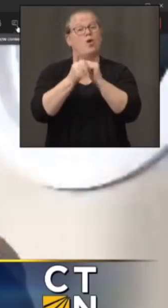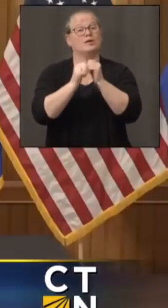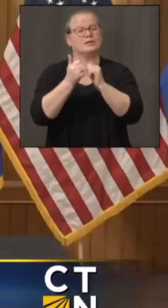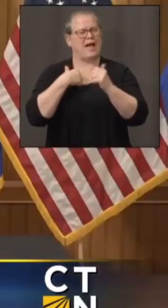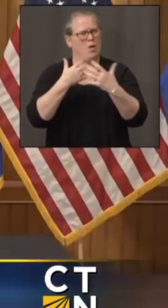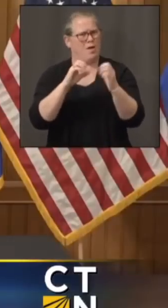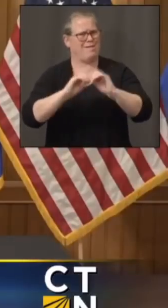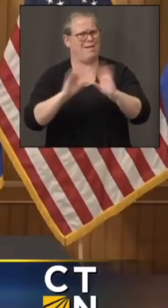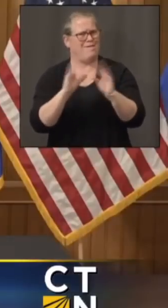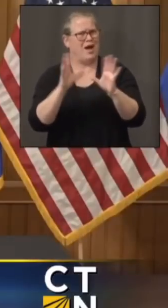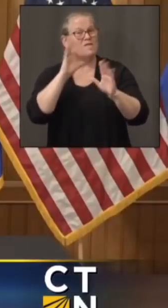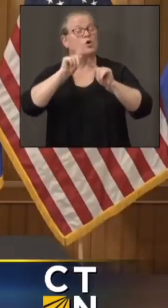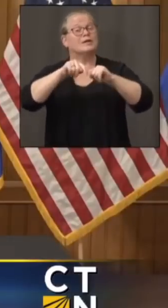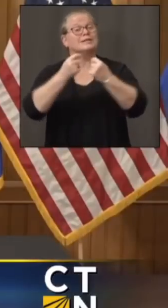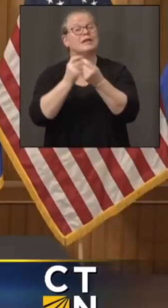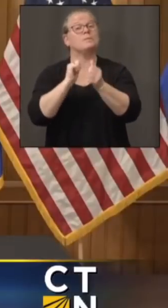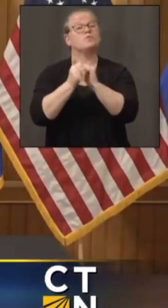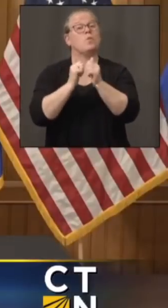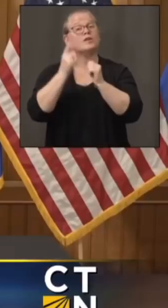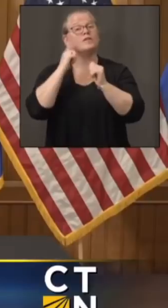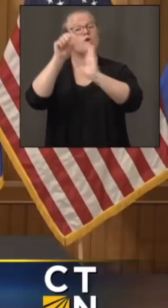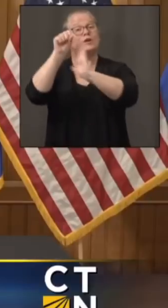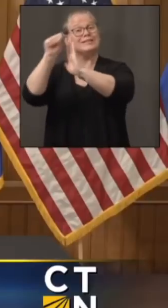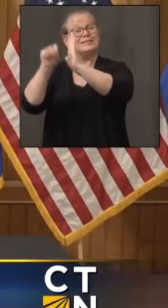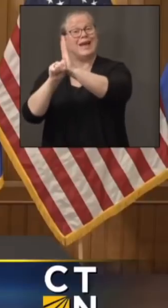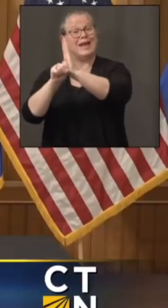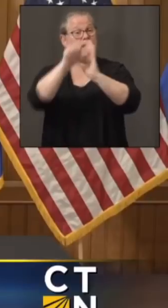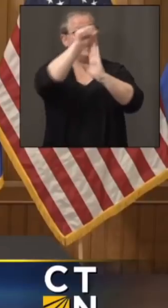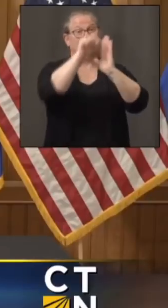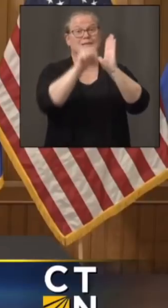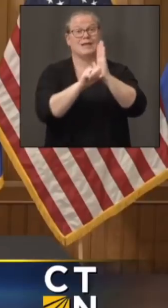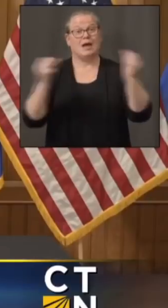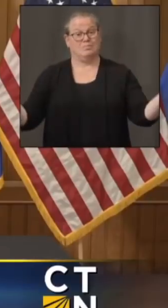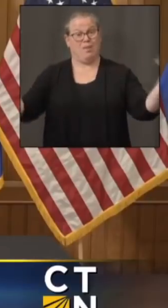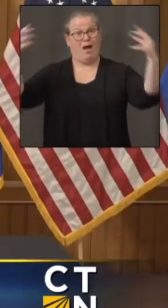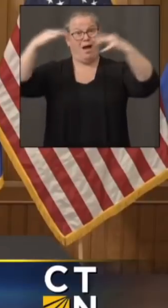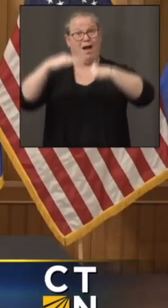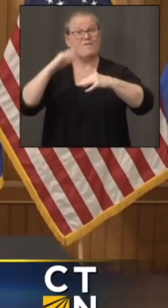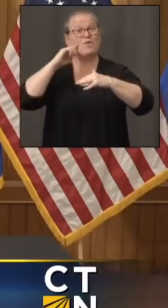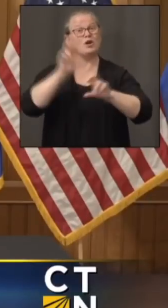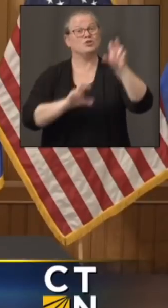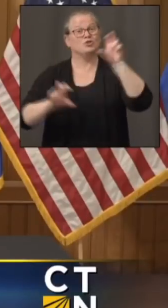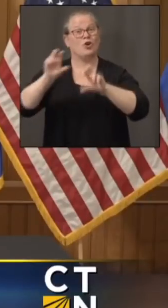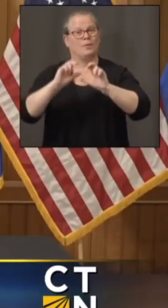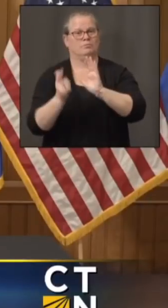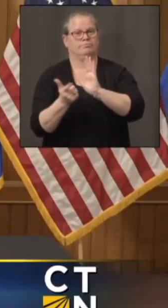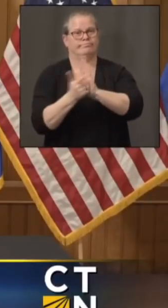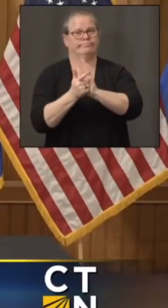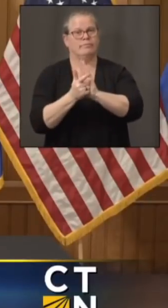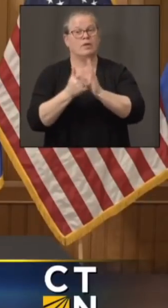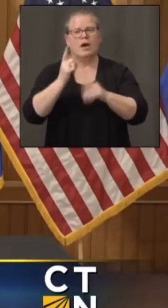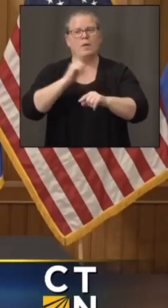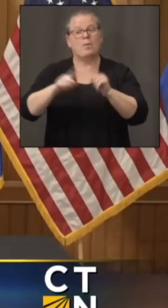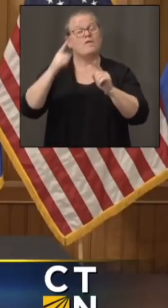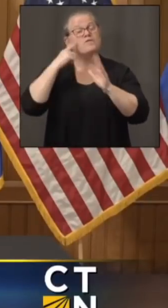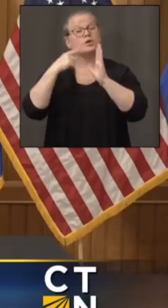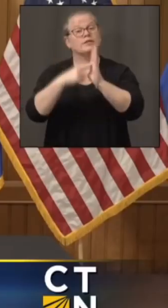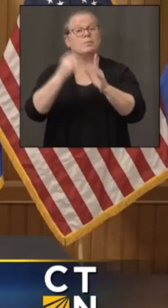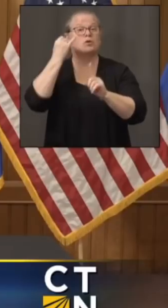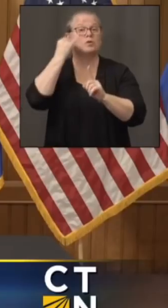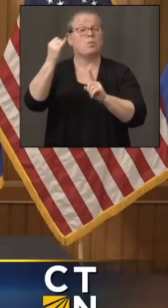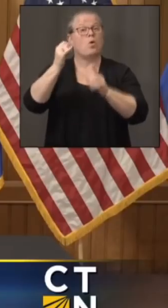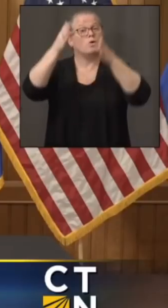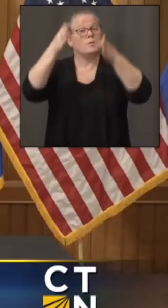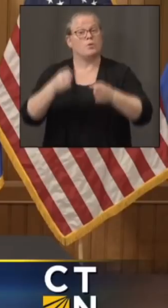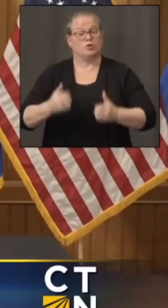but does this apply to specific players? For instance, a player lives in Springfield, Mass, but plays for an Enfield team. Is that still